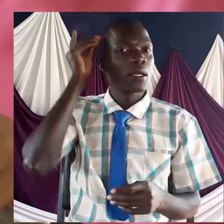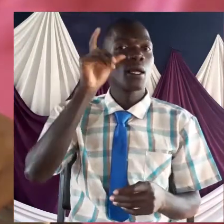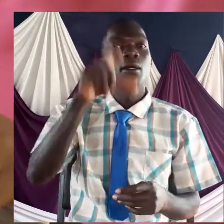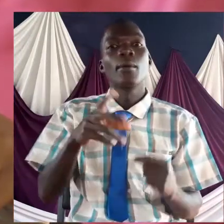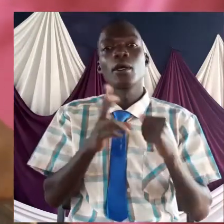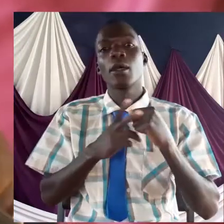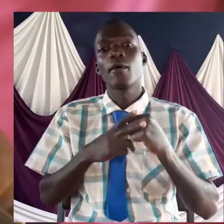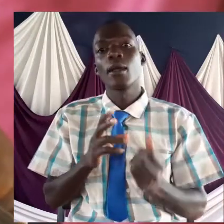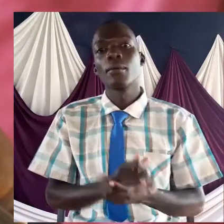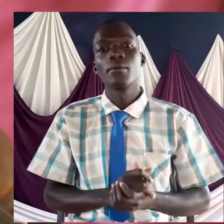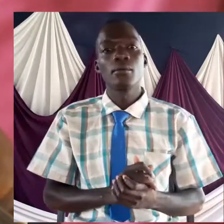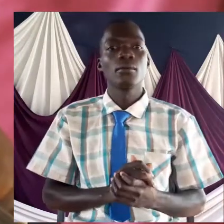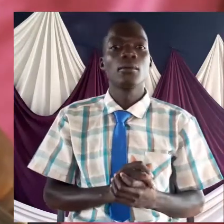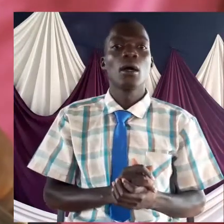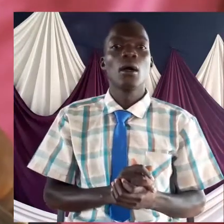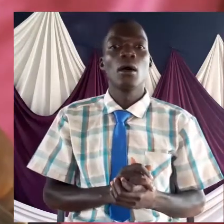yes,